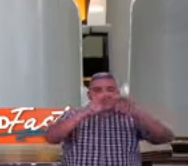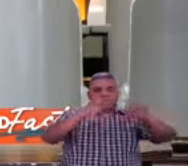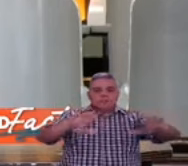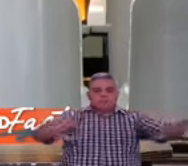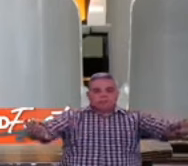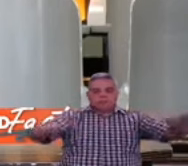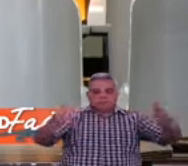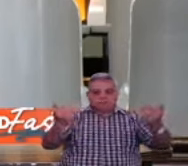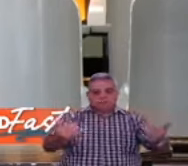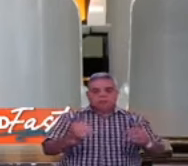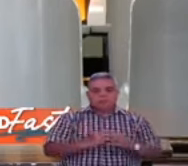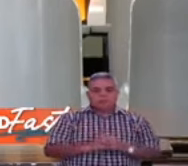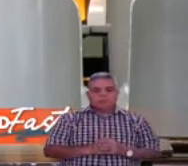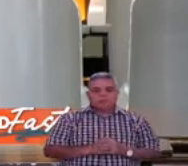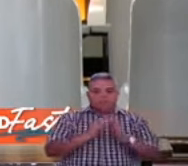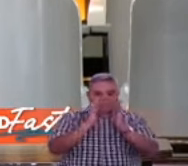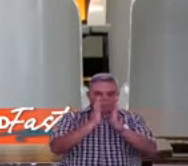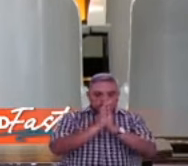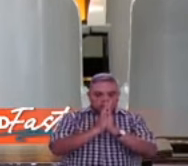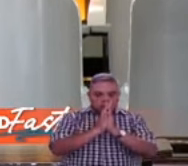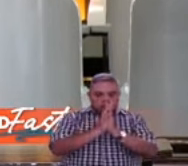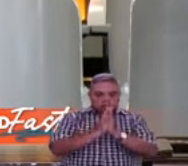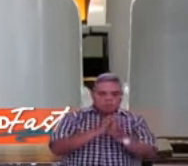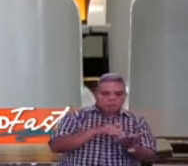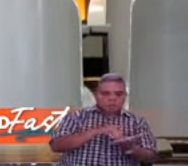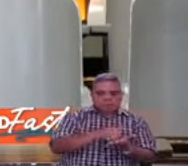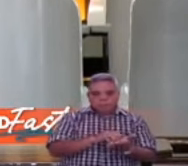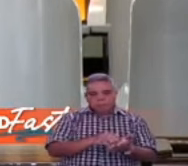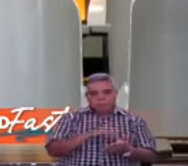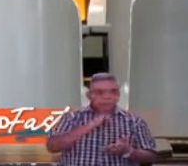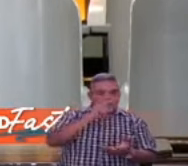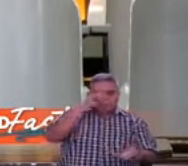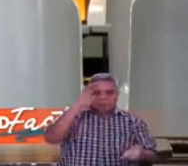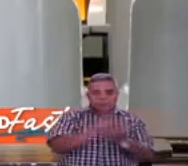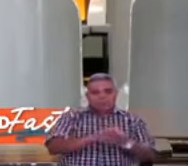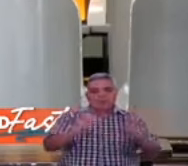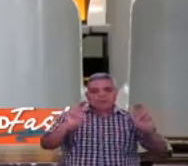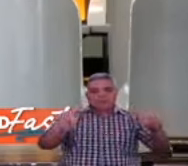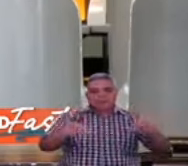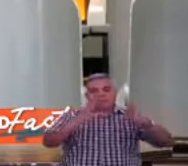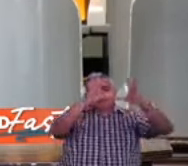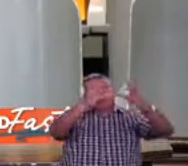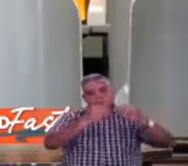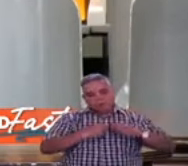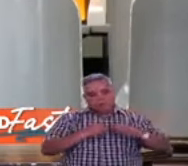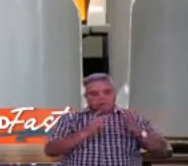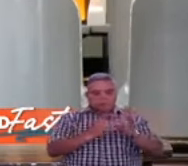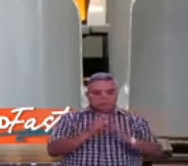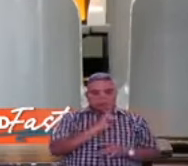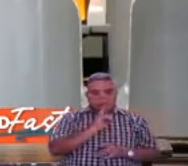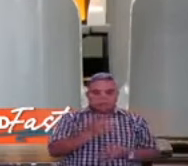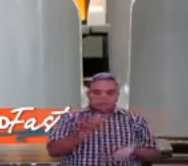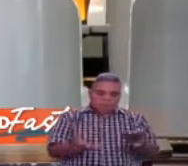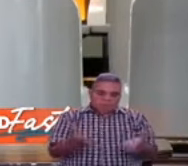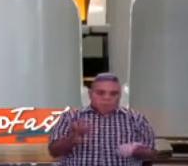kneeling before you. We pray for wayward children, unbelieving children that need to come to Christ. Maybe